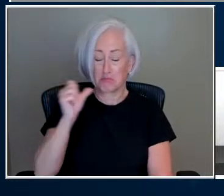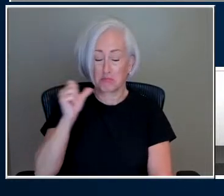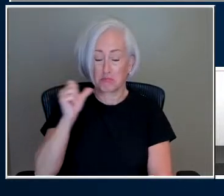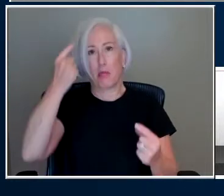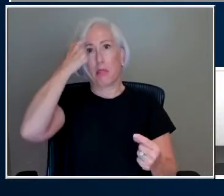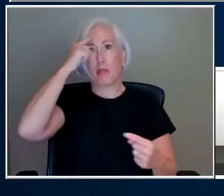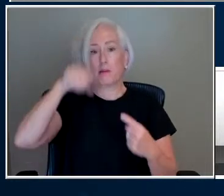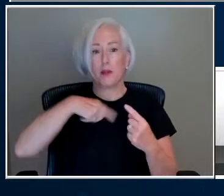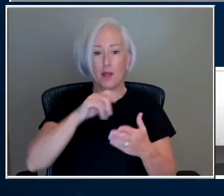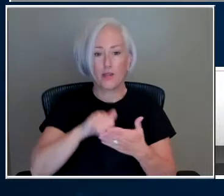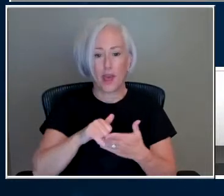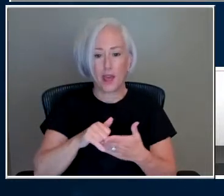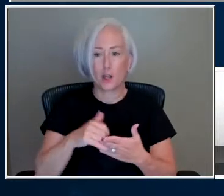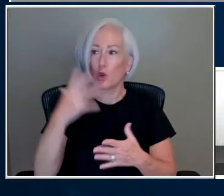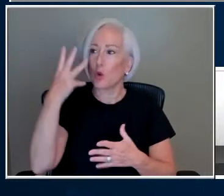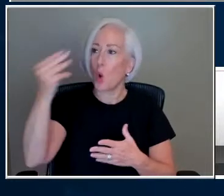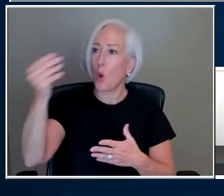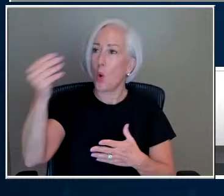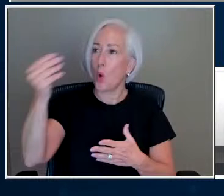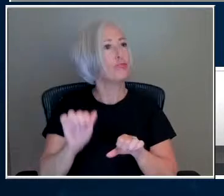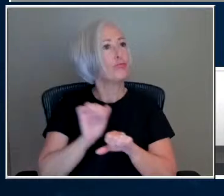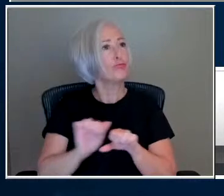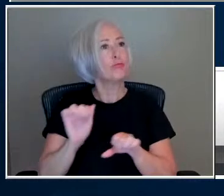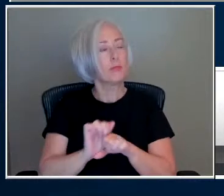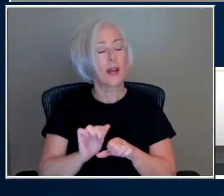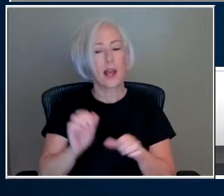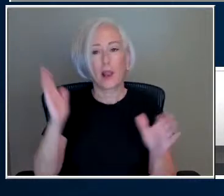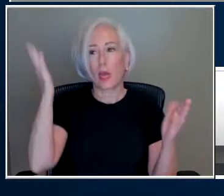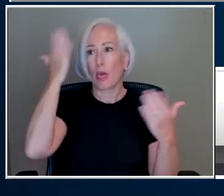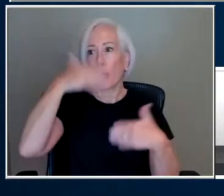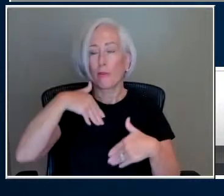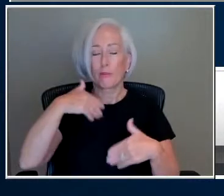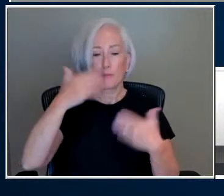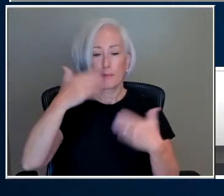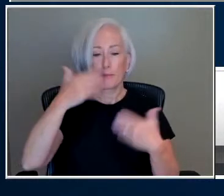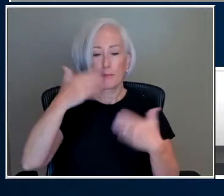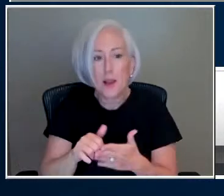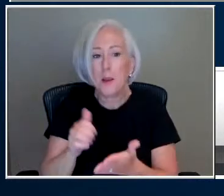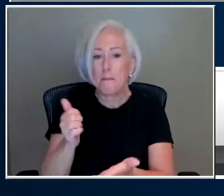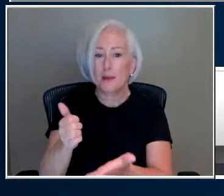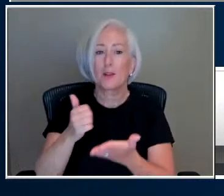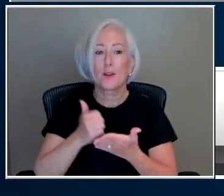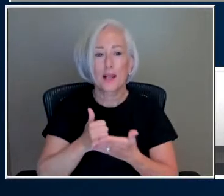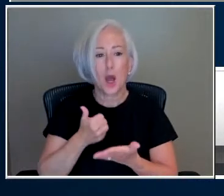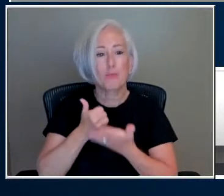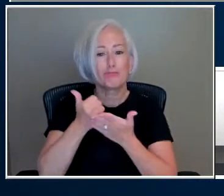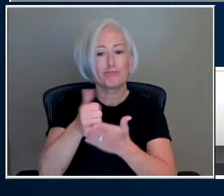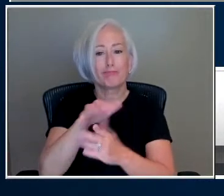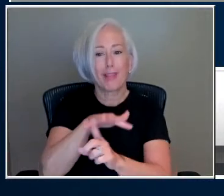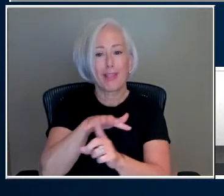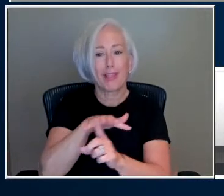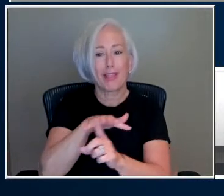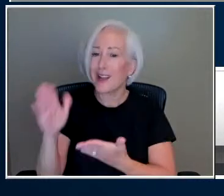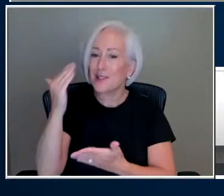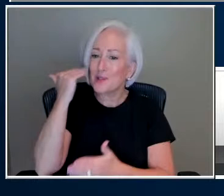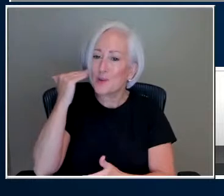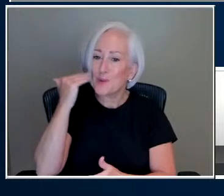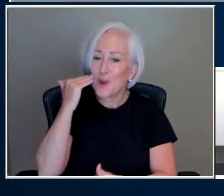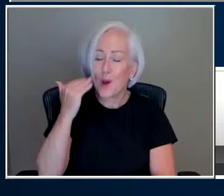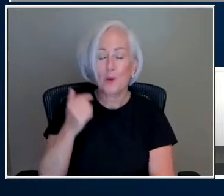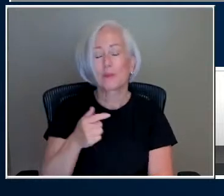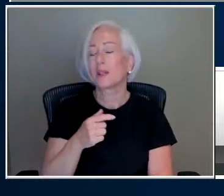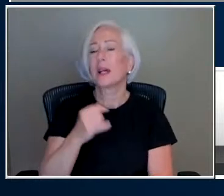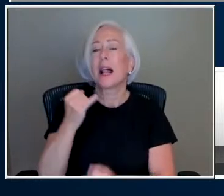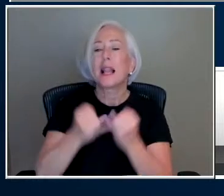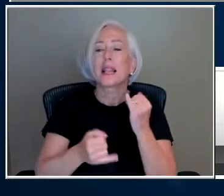it's intentional, but knowing that there's small things that we can do to be better stewards to our environment is nice to know. Just real quick, lastly, how do people check